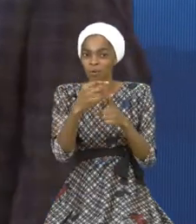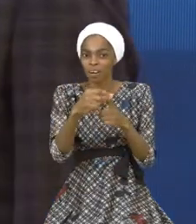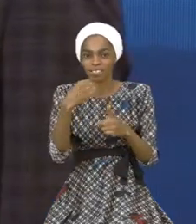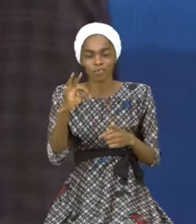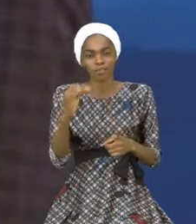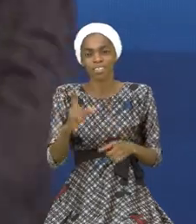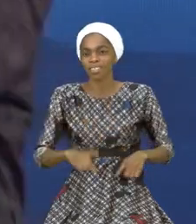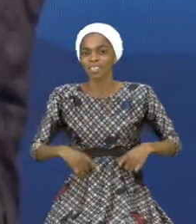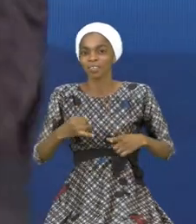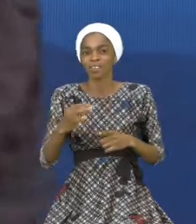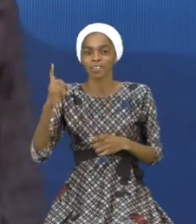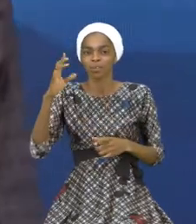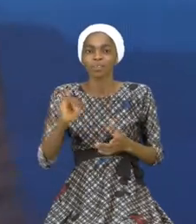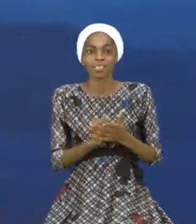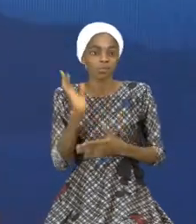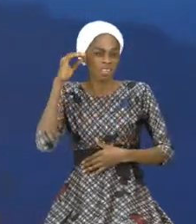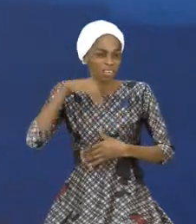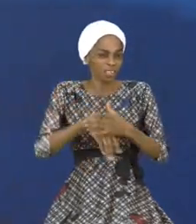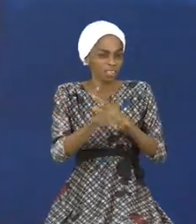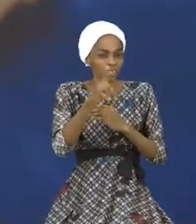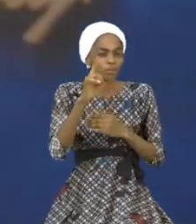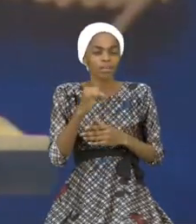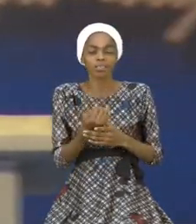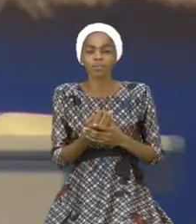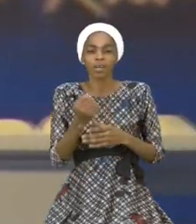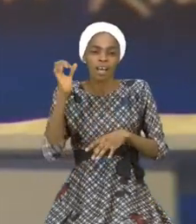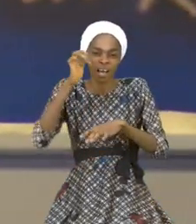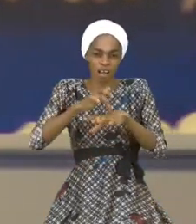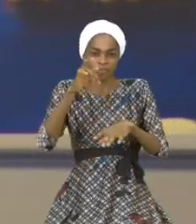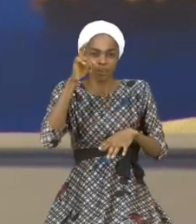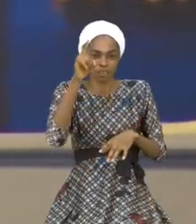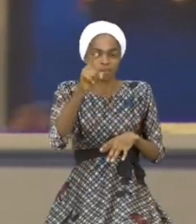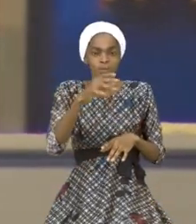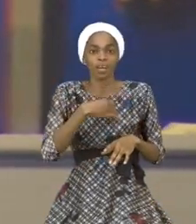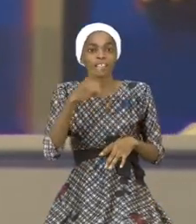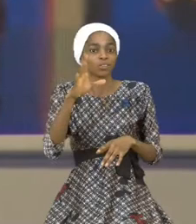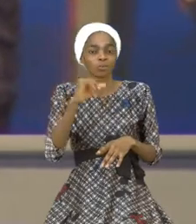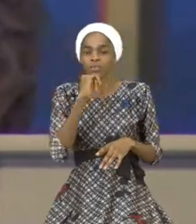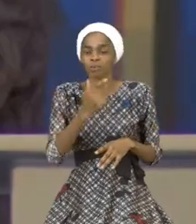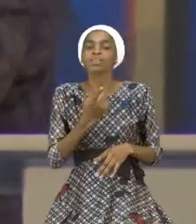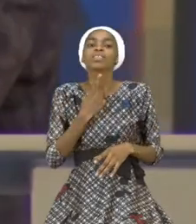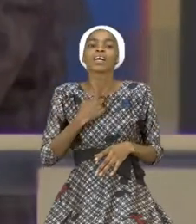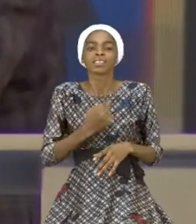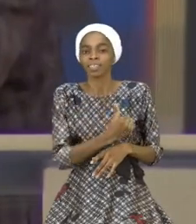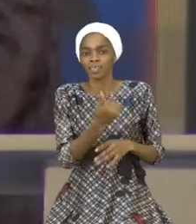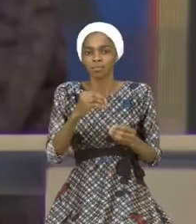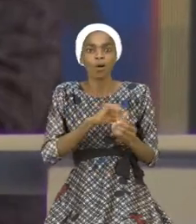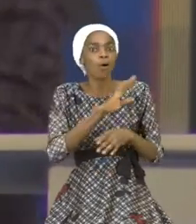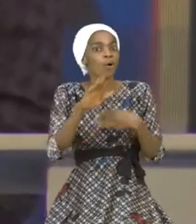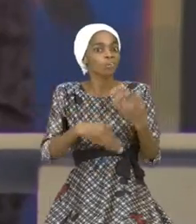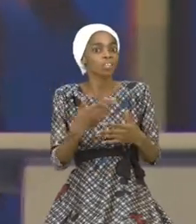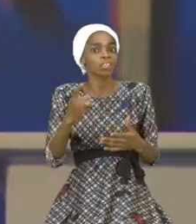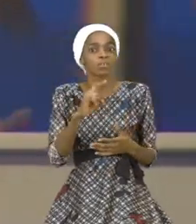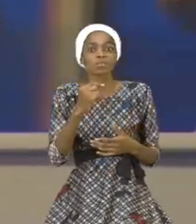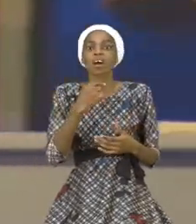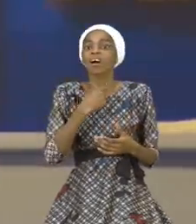that will enter you and penetrate you. You will not thirst anymore. All those things you are thirsty of, I